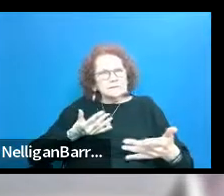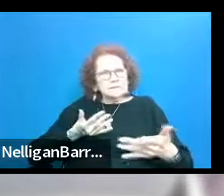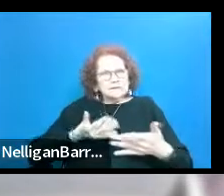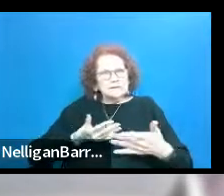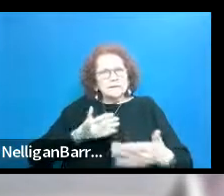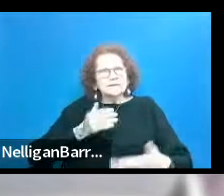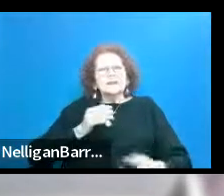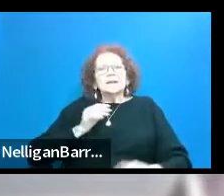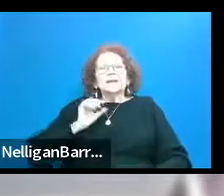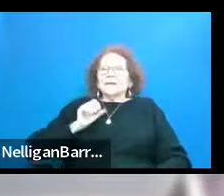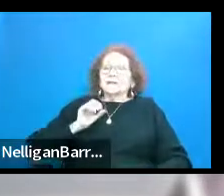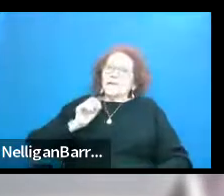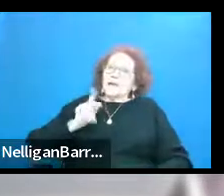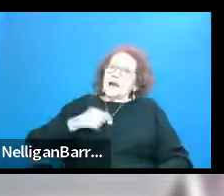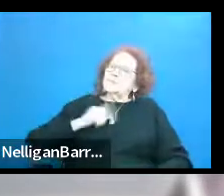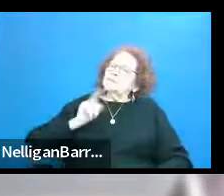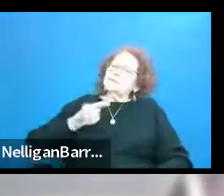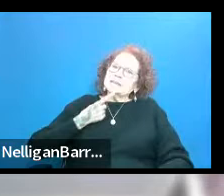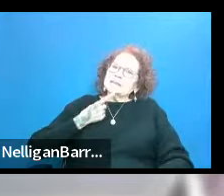deal.